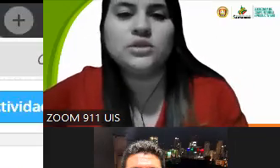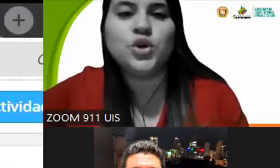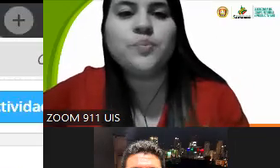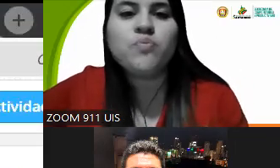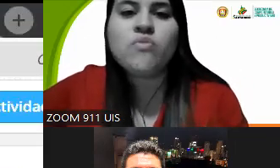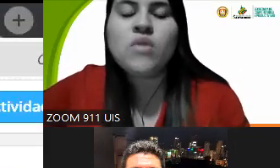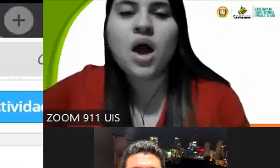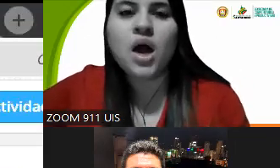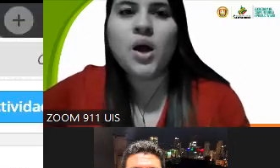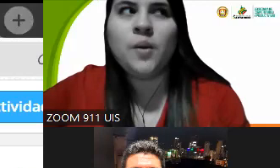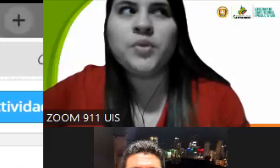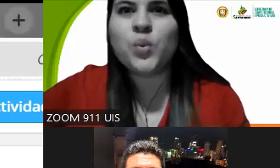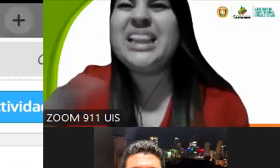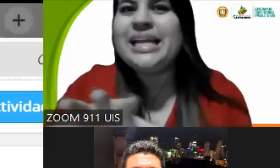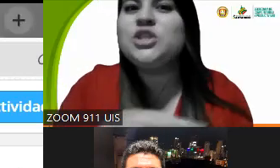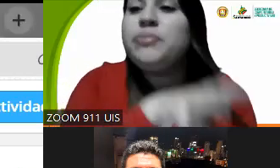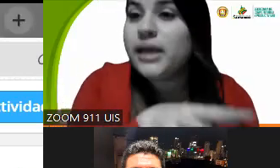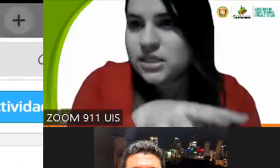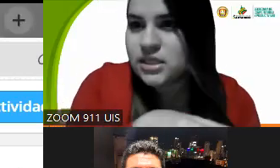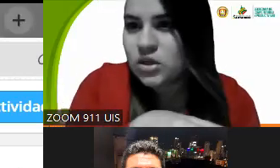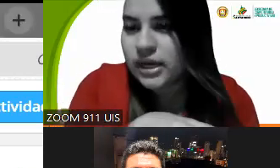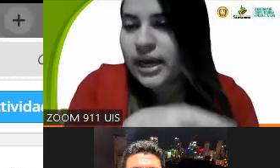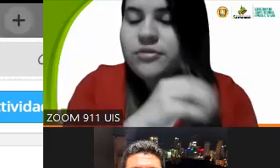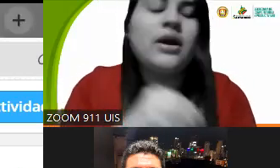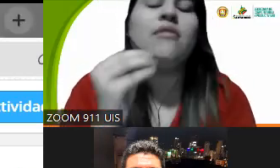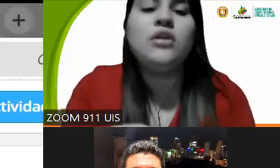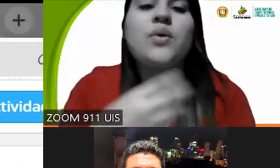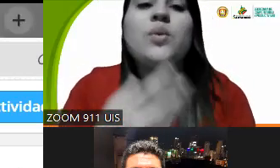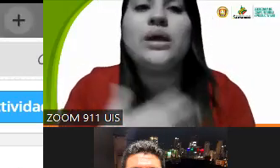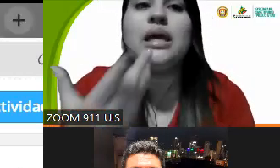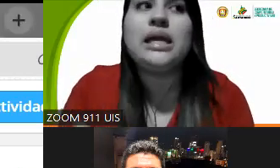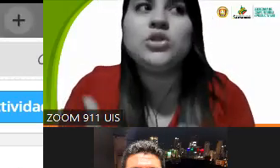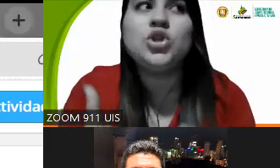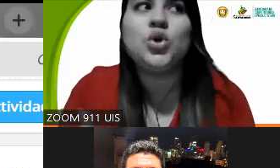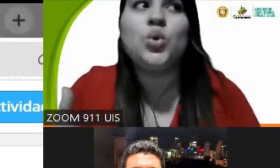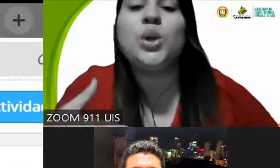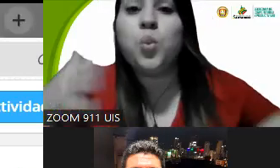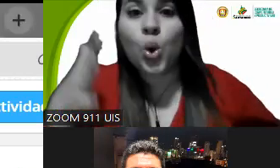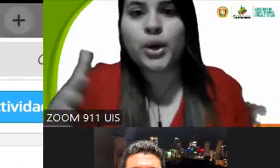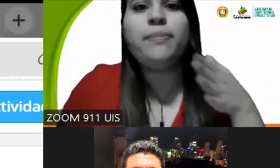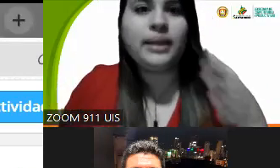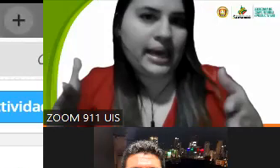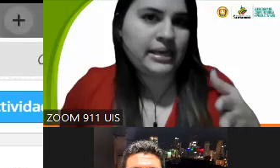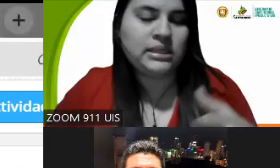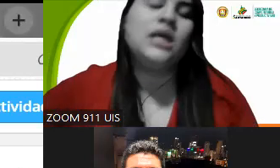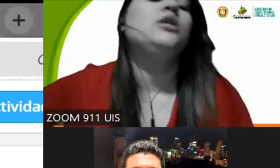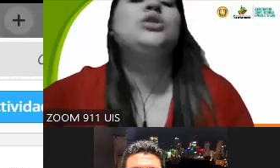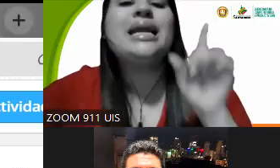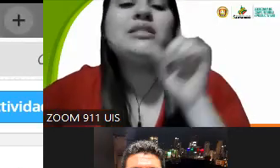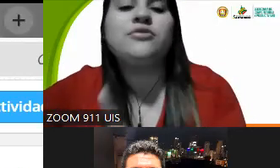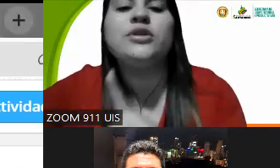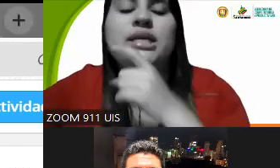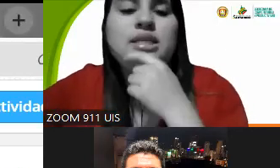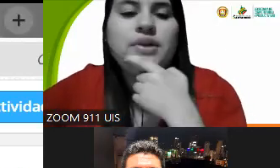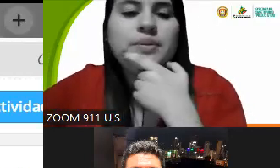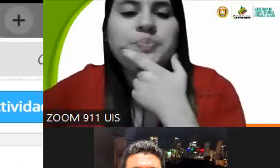call center, related to places, okay? Vocabulary related to the workplace. So that